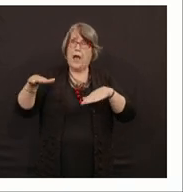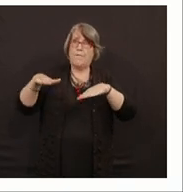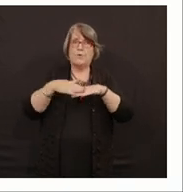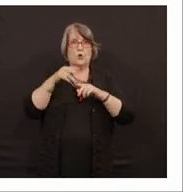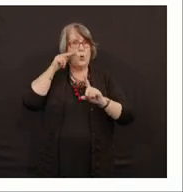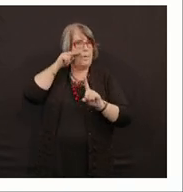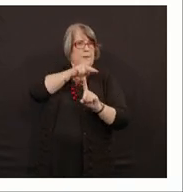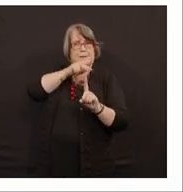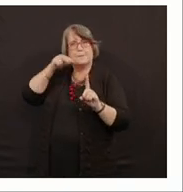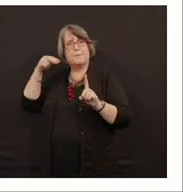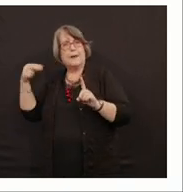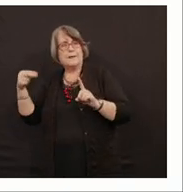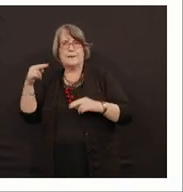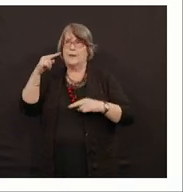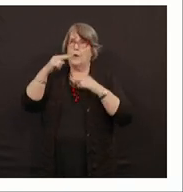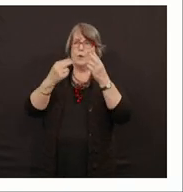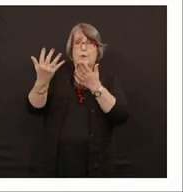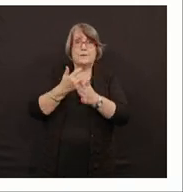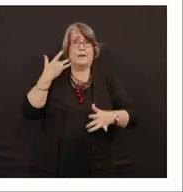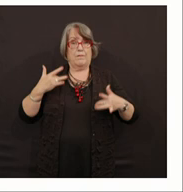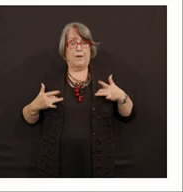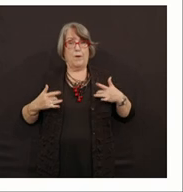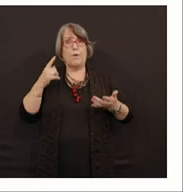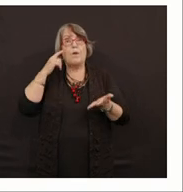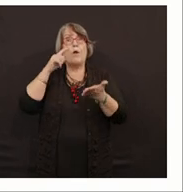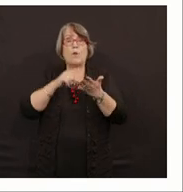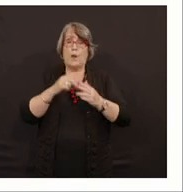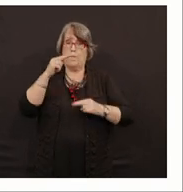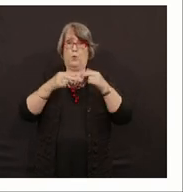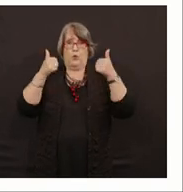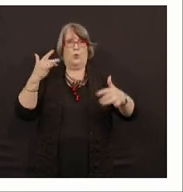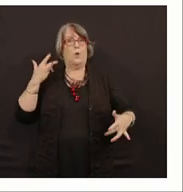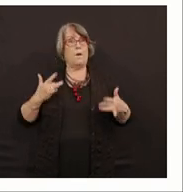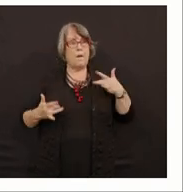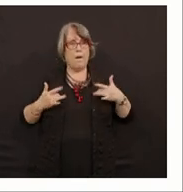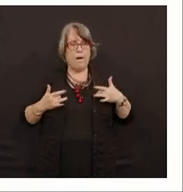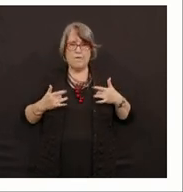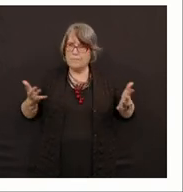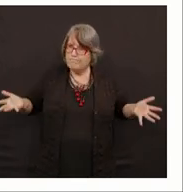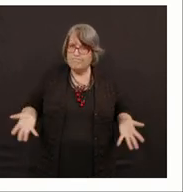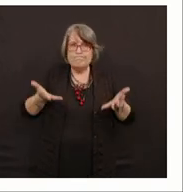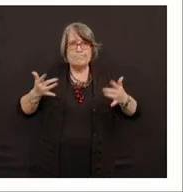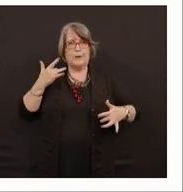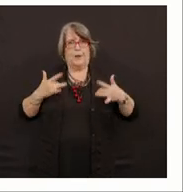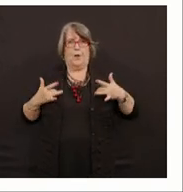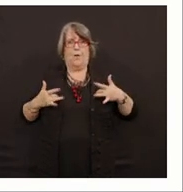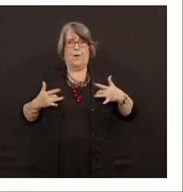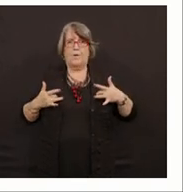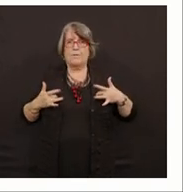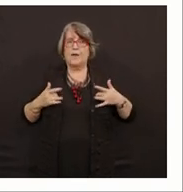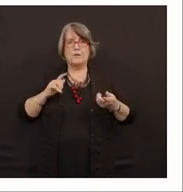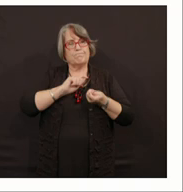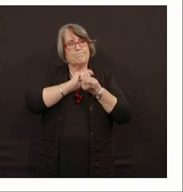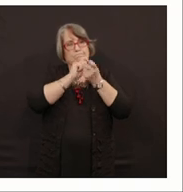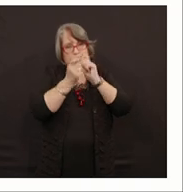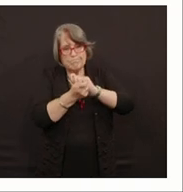in building safer lives recognise that building a good life, a flourishing life, is in fact customised